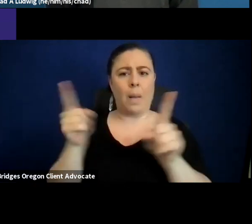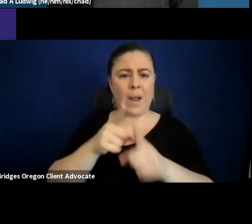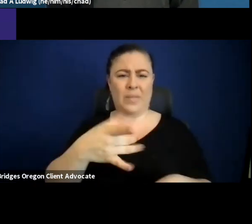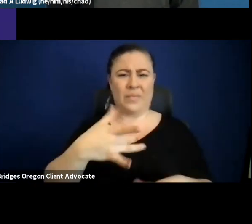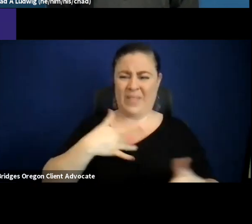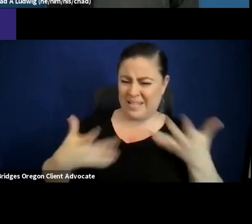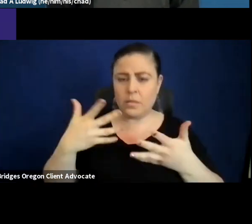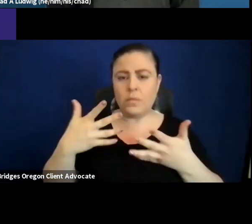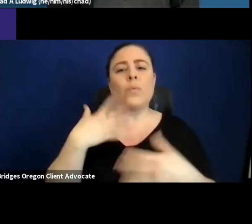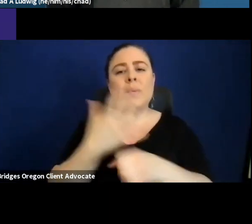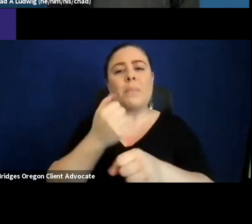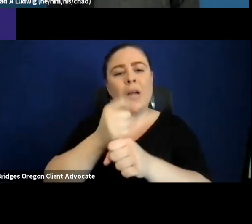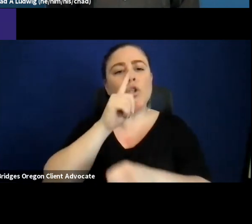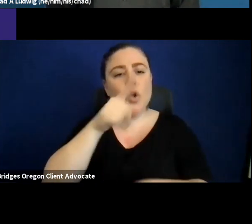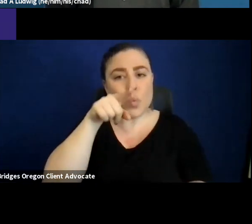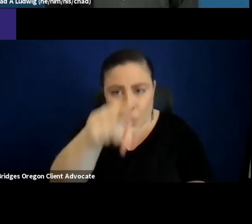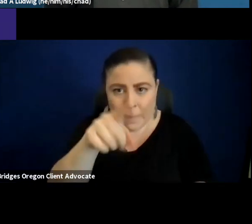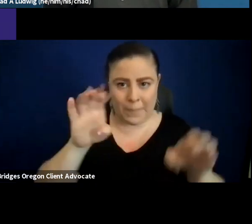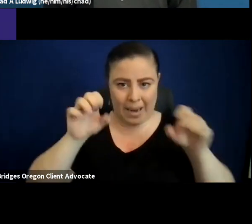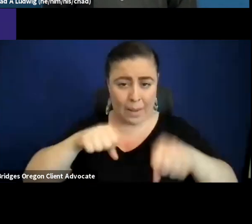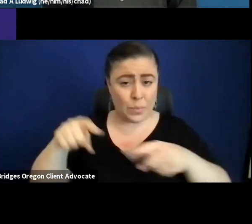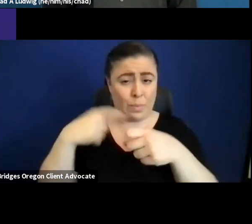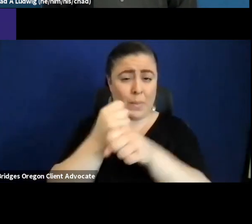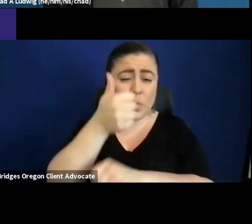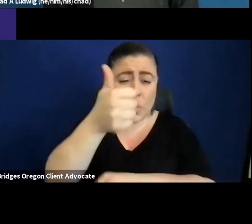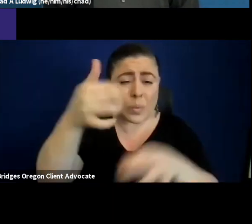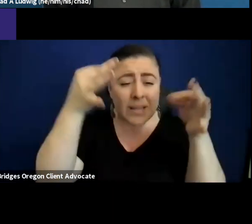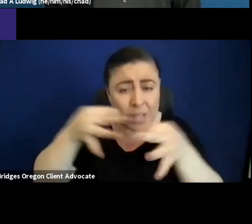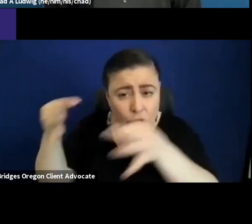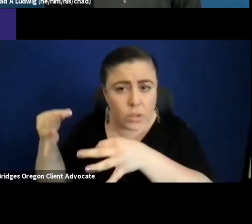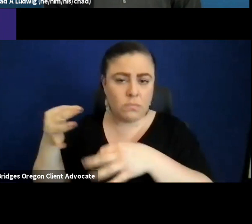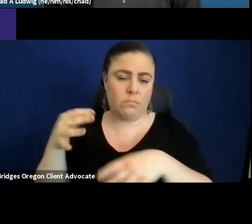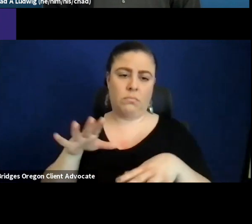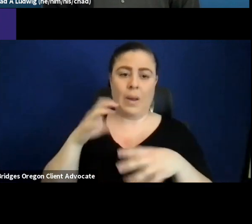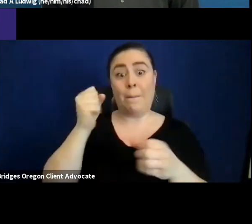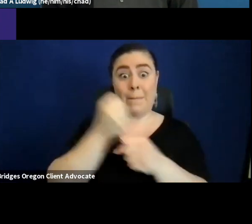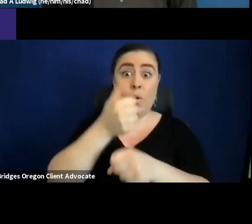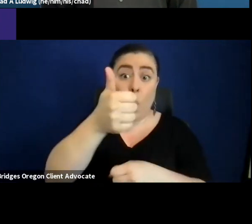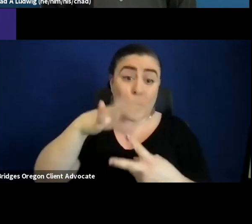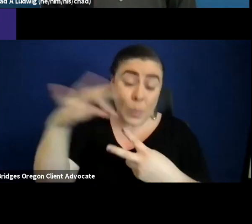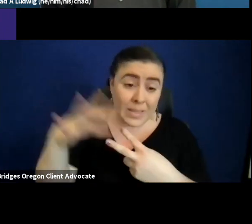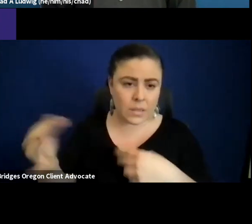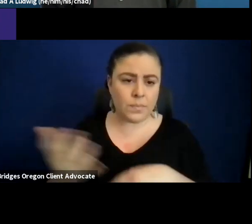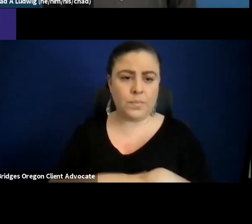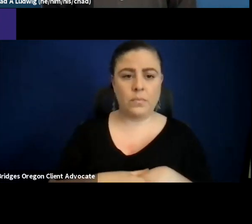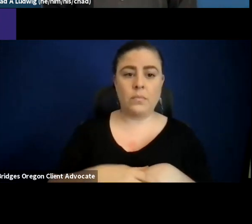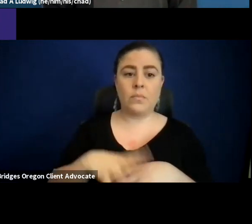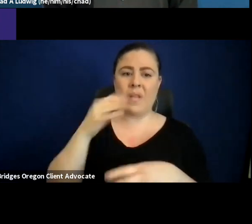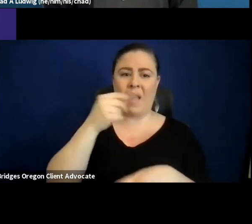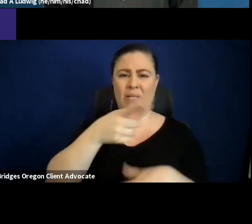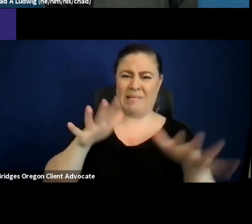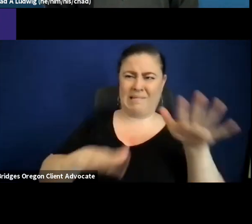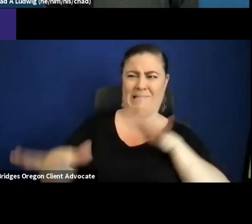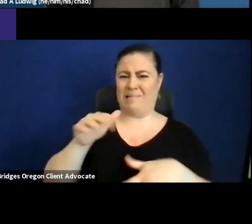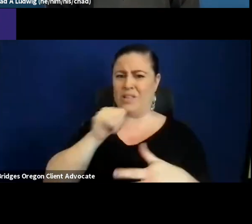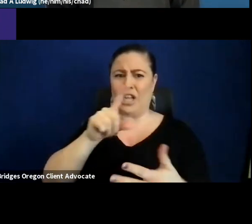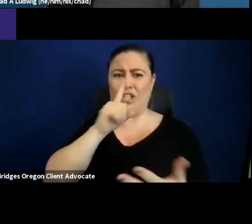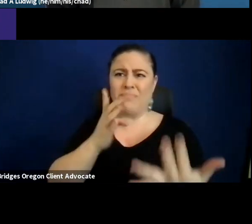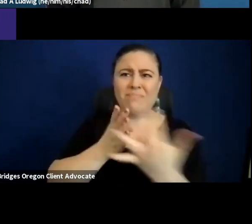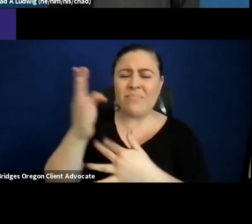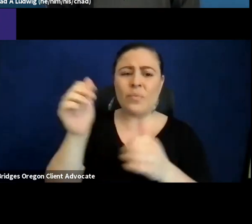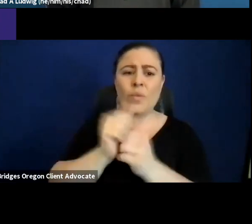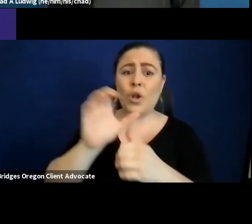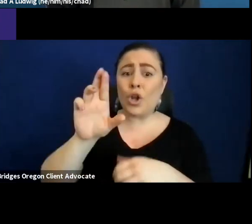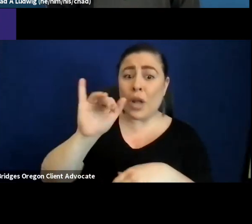you as your personal advocate and mentor, and we'll make sure that you'll be able to make your own decisions and make your own choices during that